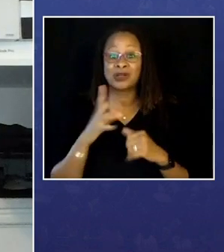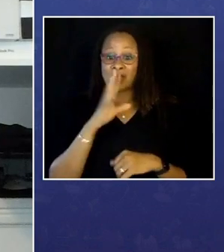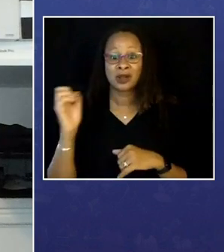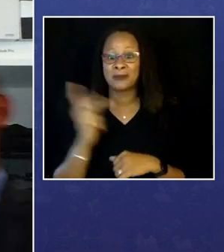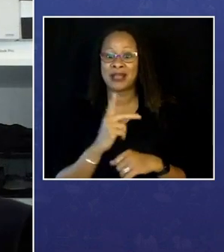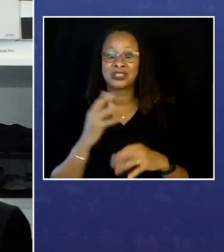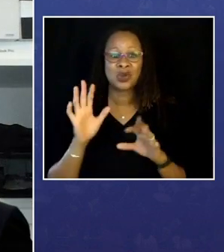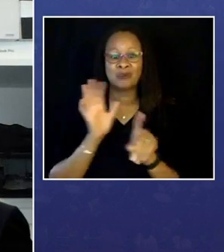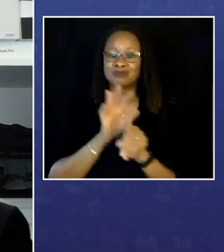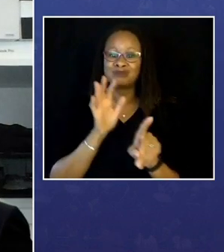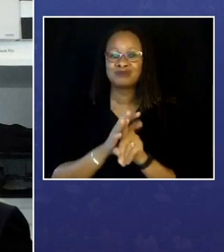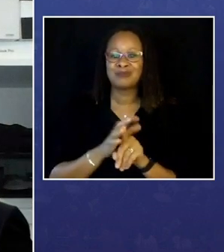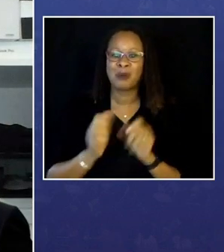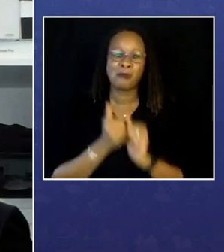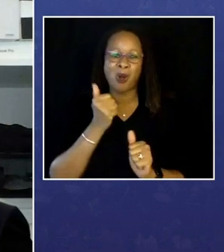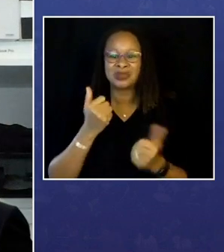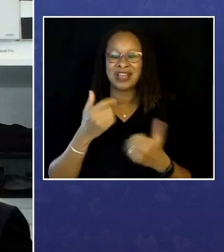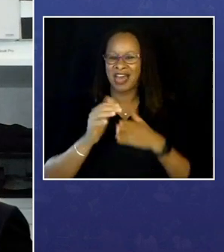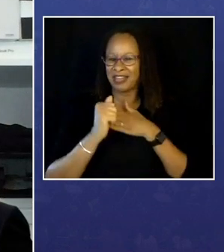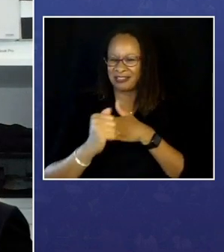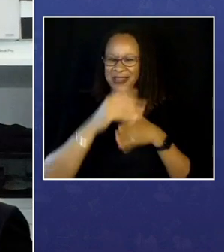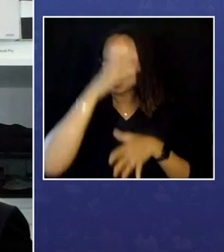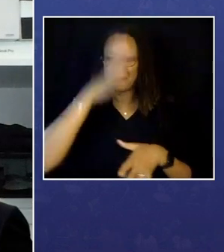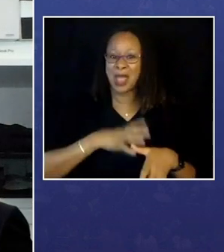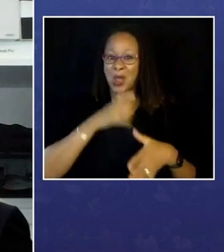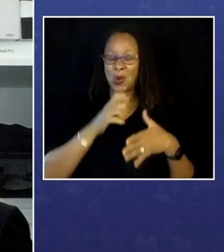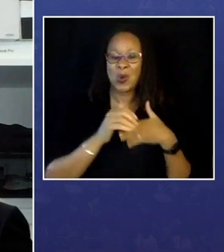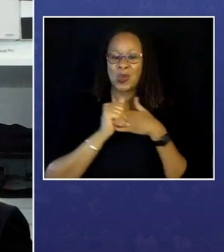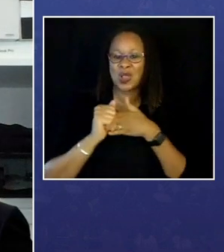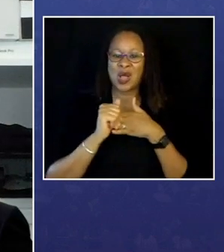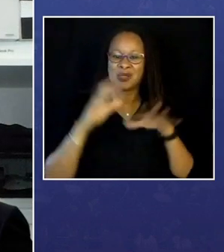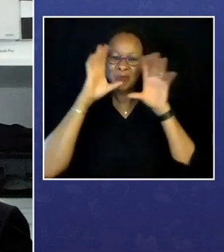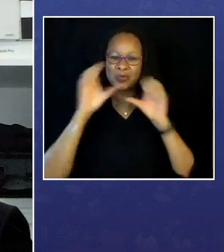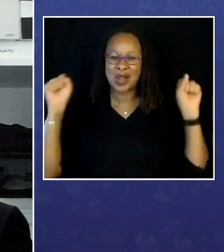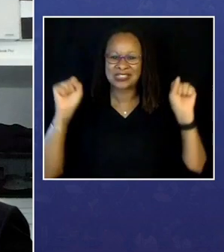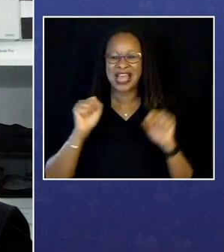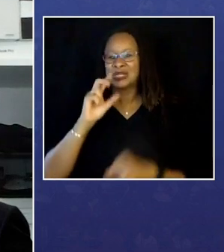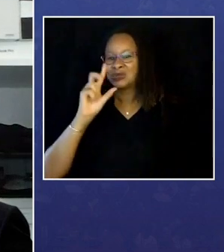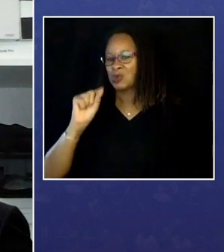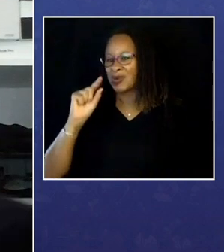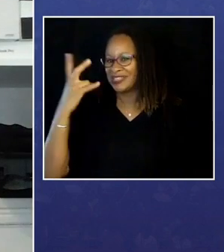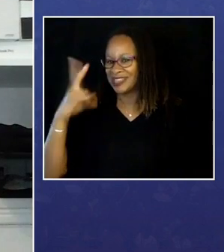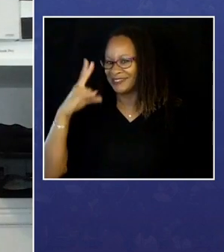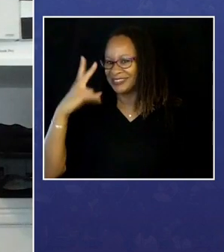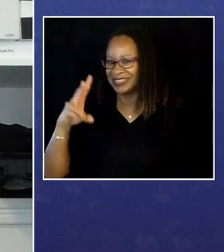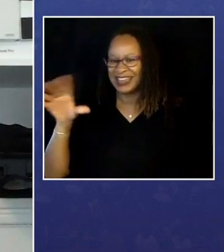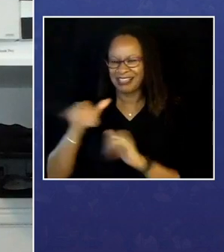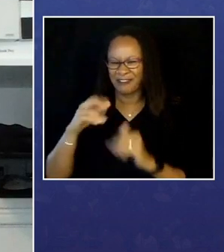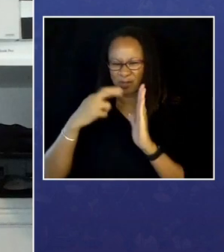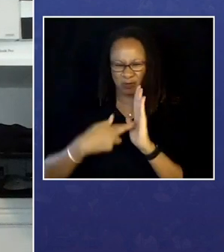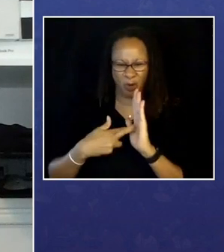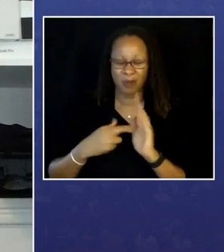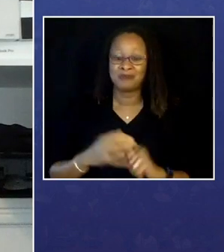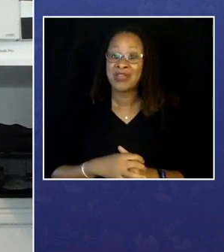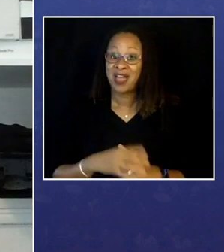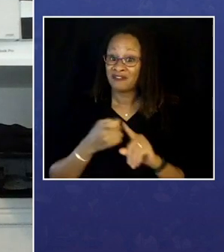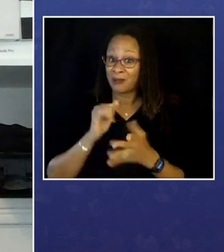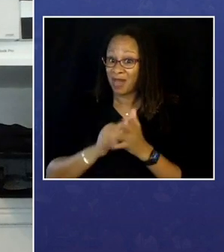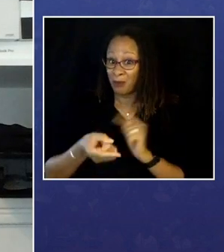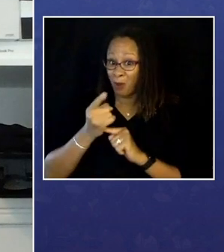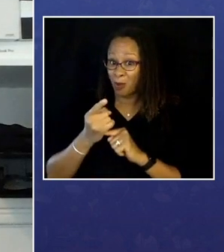fan favorite, the leading man himself who left the role of El Presidente in 2017. Since